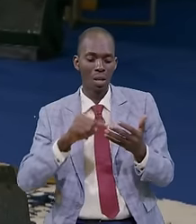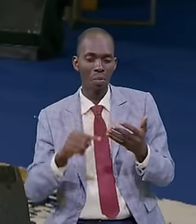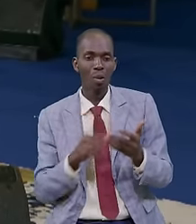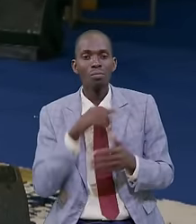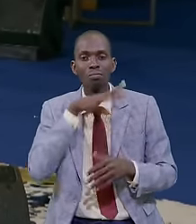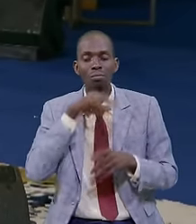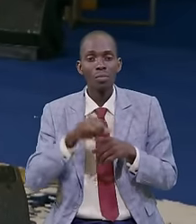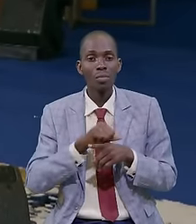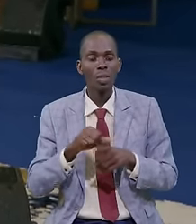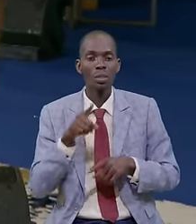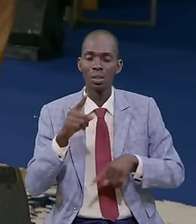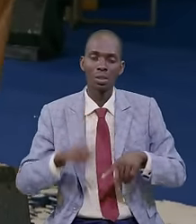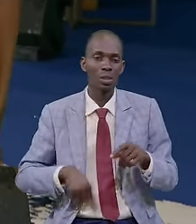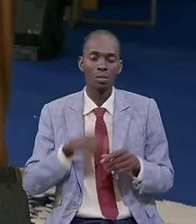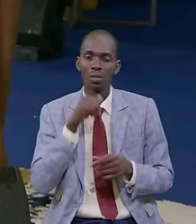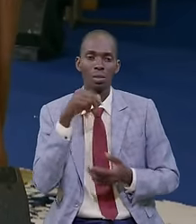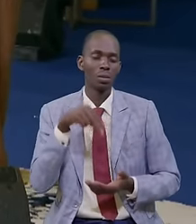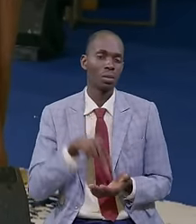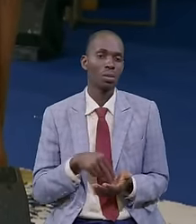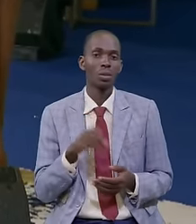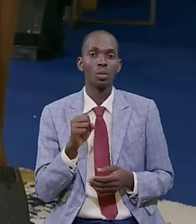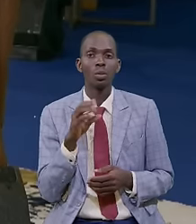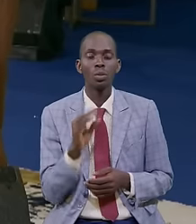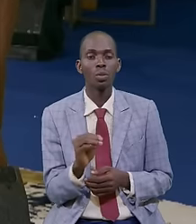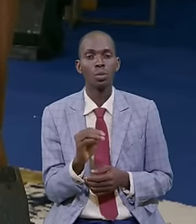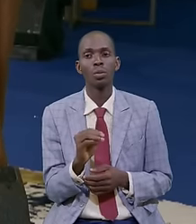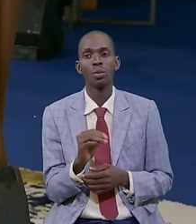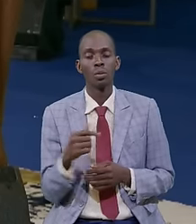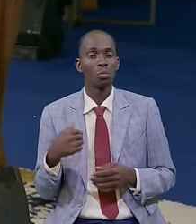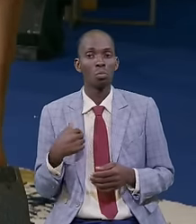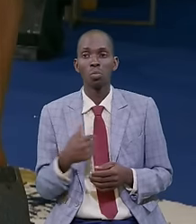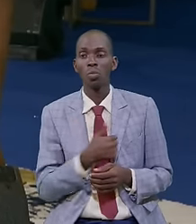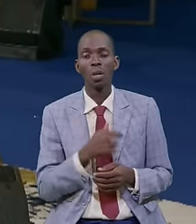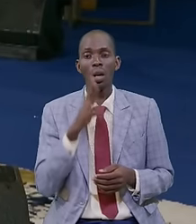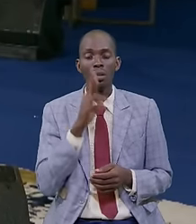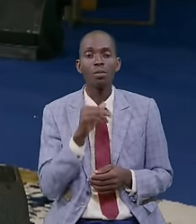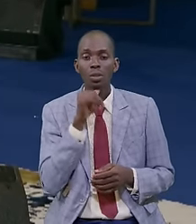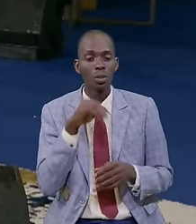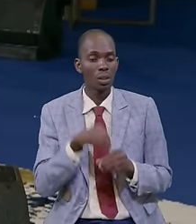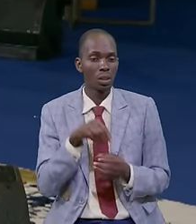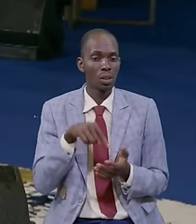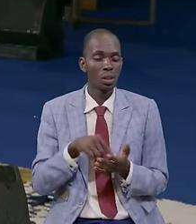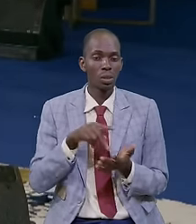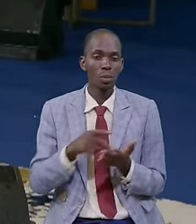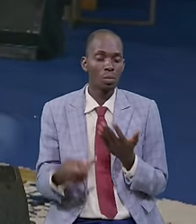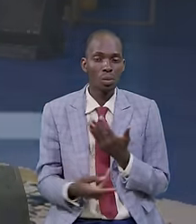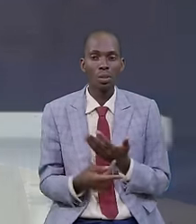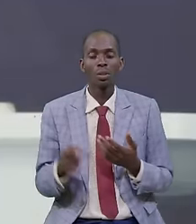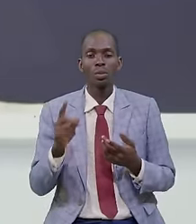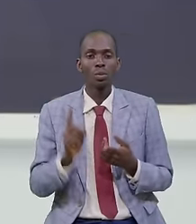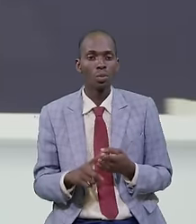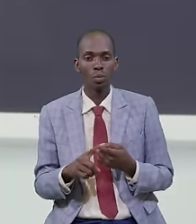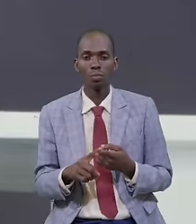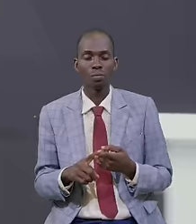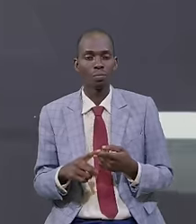stand. And so we're not here at the Impact Youth Impact producing people who stand out in